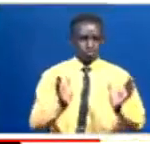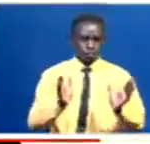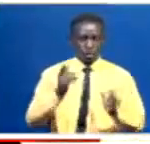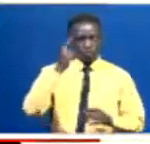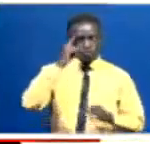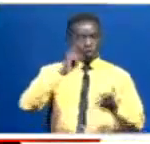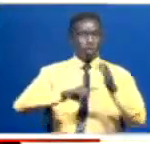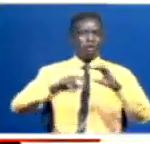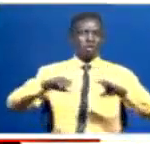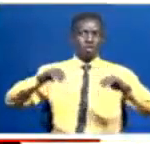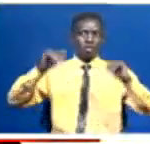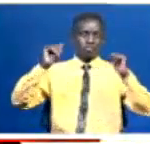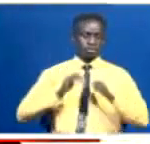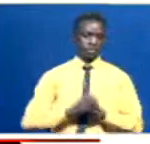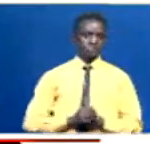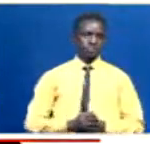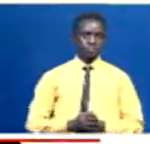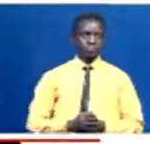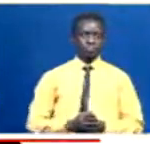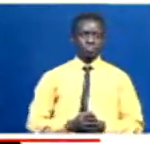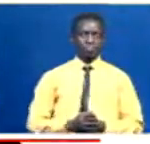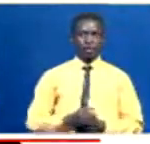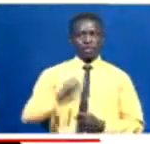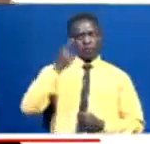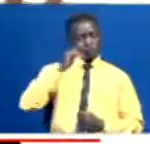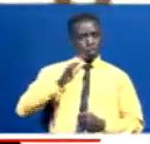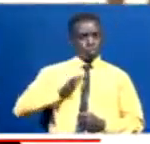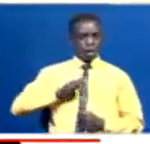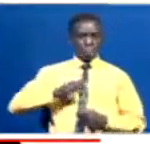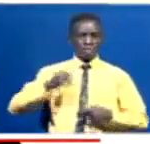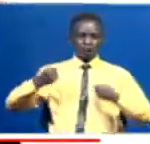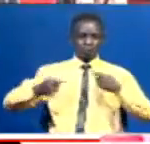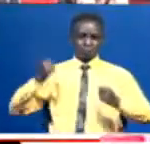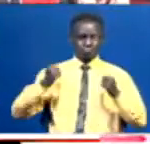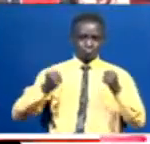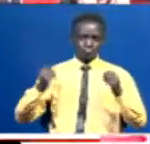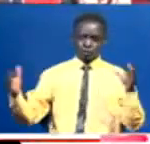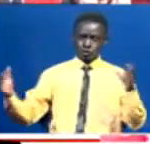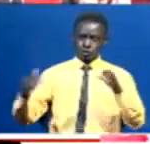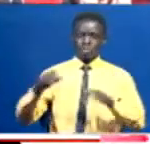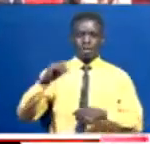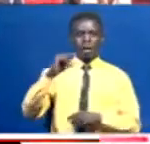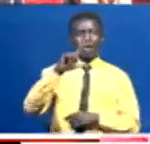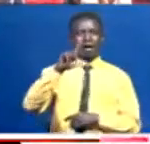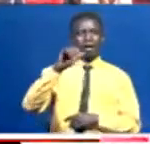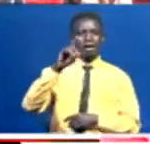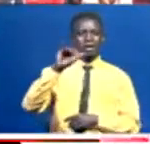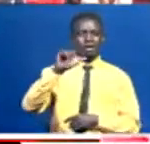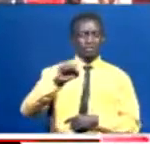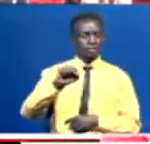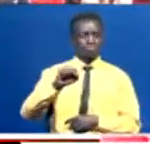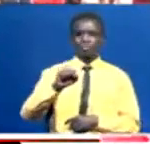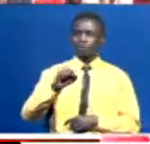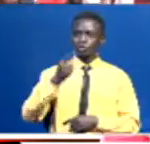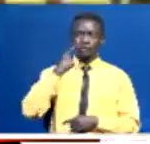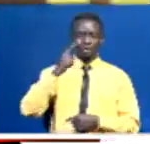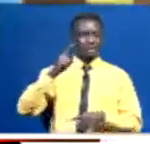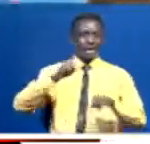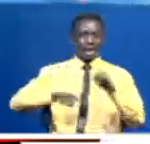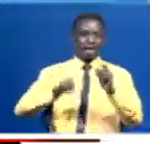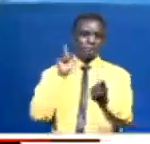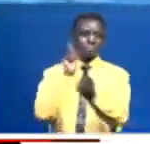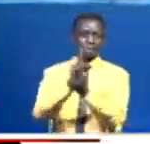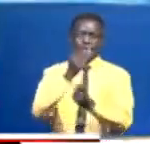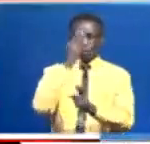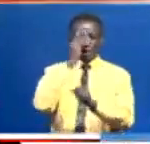qualification. In the women's race, Gladys Jepkemboi was unstoppable, clocking 53.25 seconds